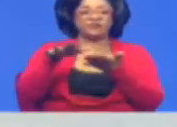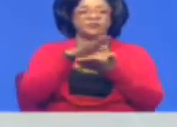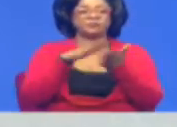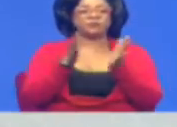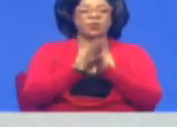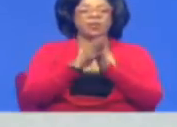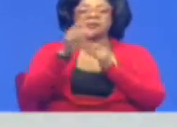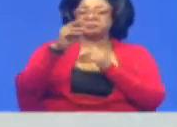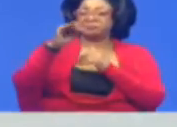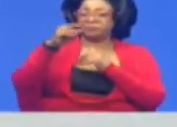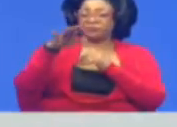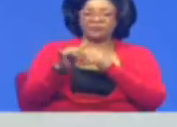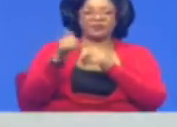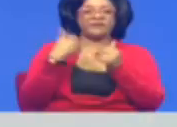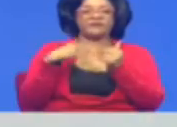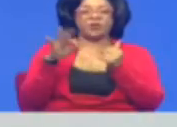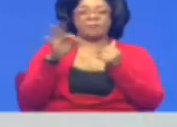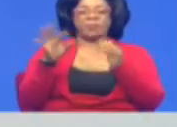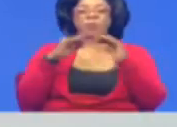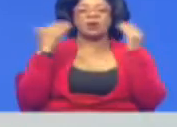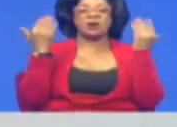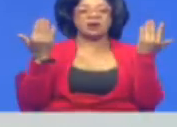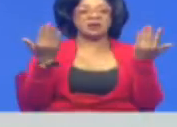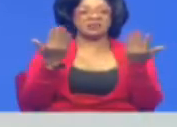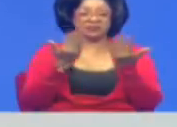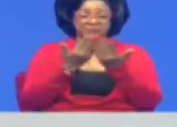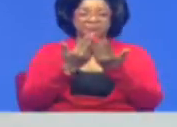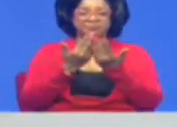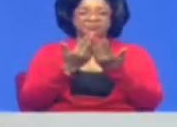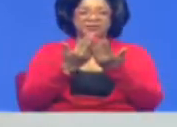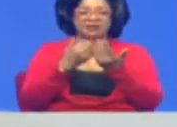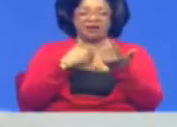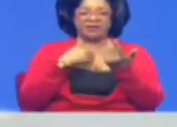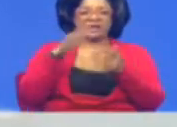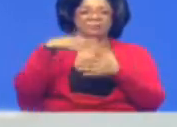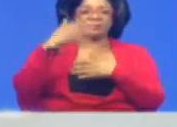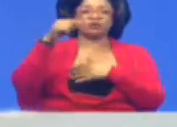joining from across the world. Speaking about the Qatar World Cup at a virtual health